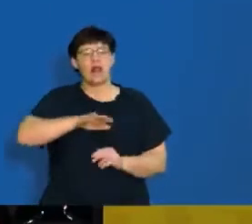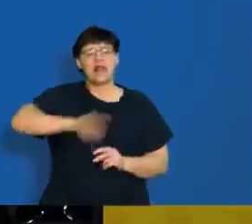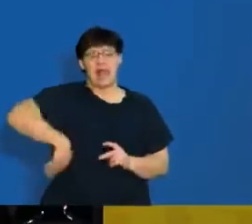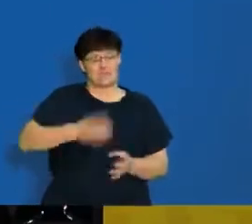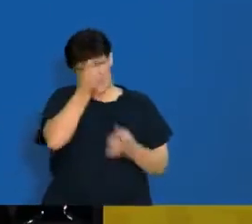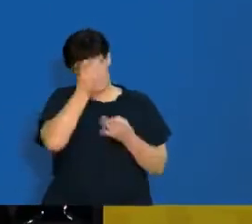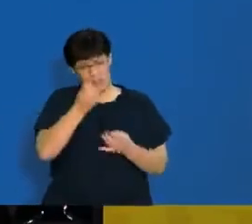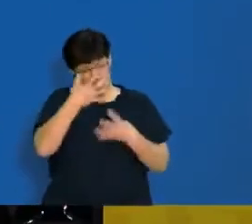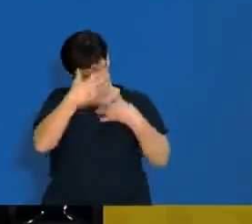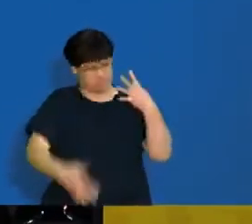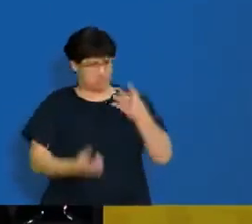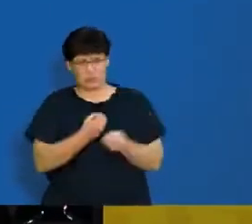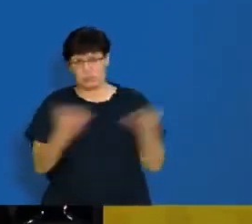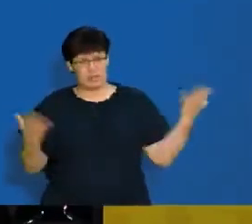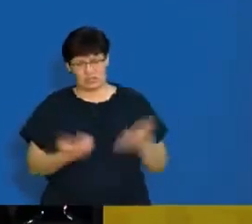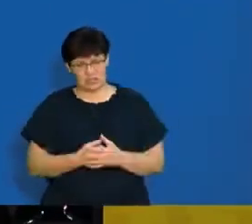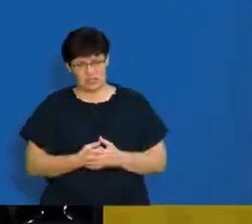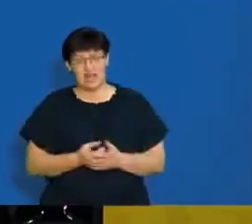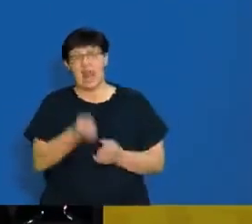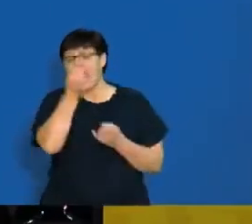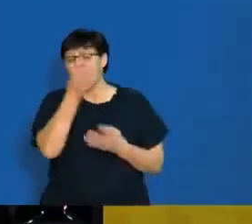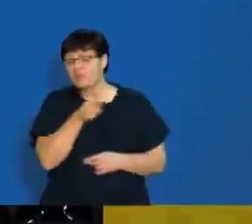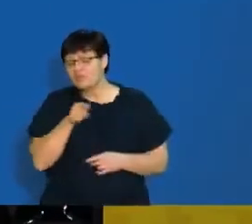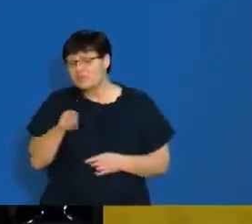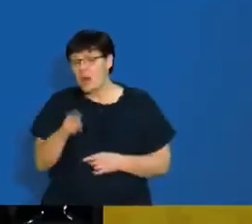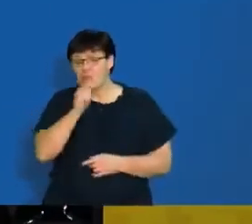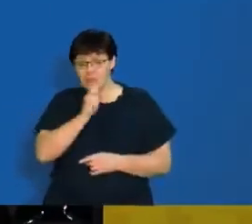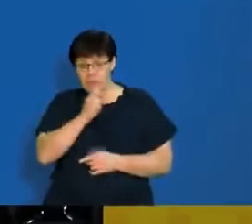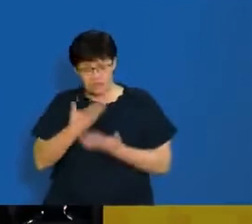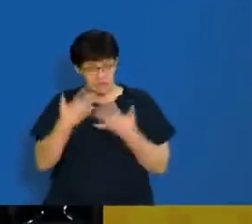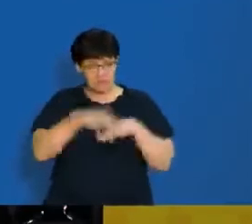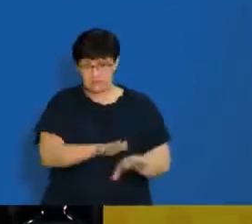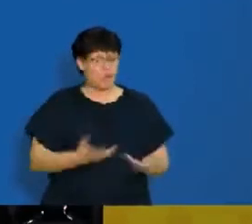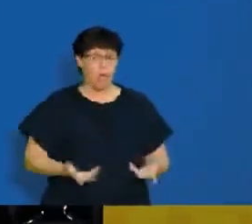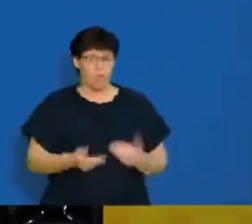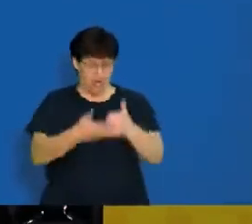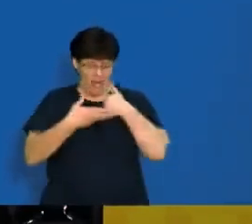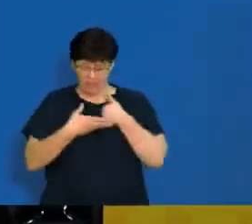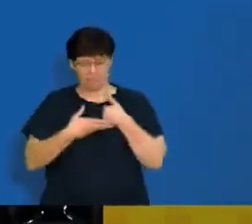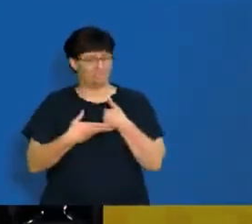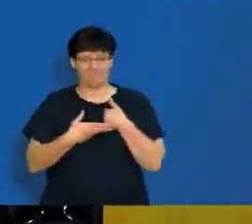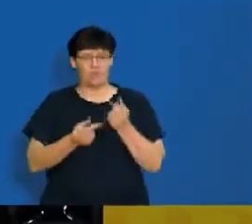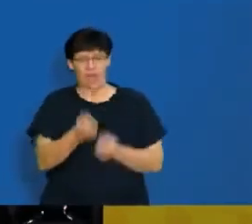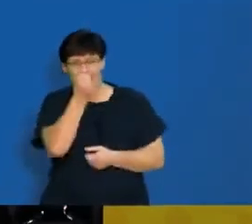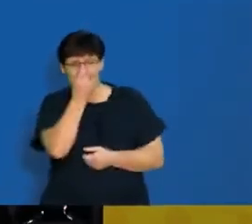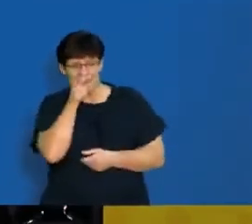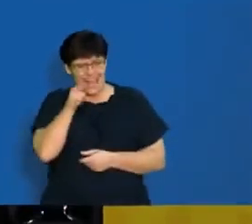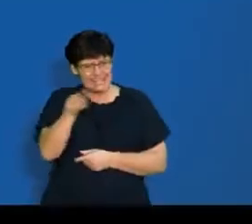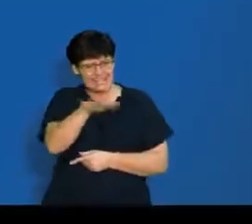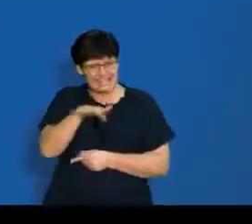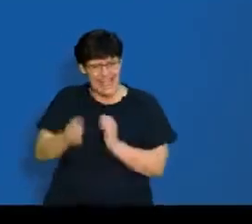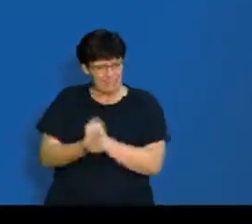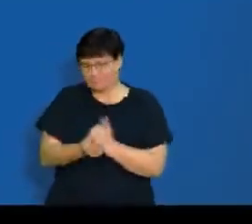lot of information. The information that is there cannot be used, or it cannot help you understand a particular